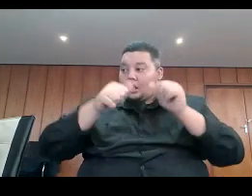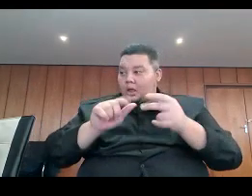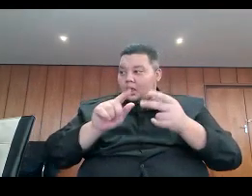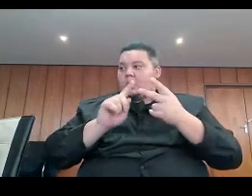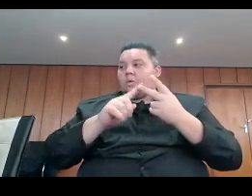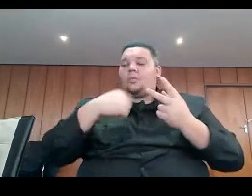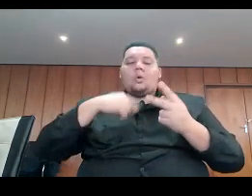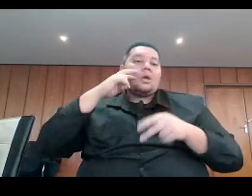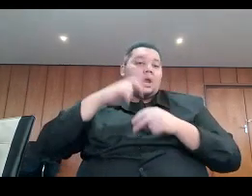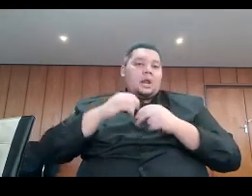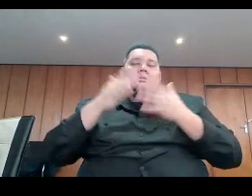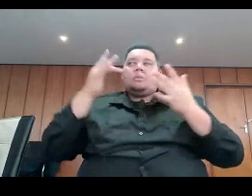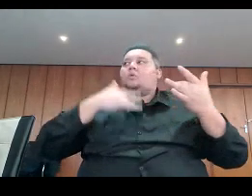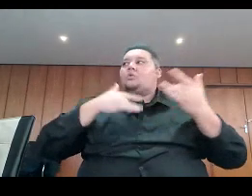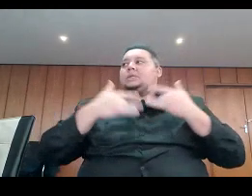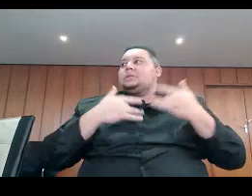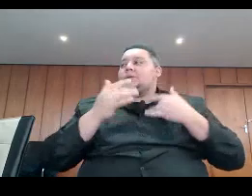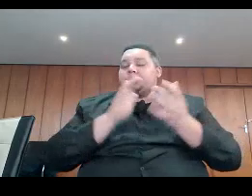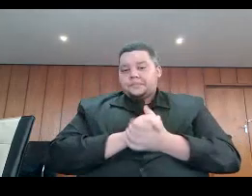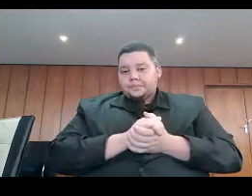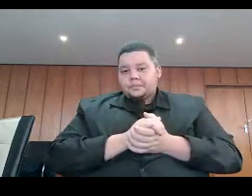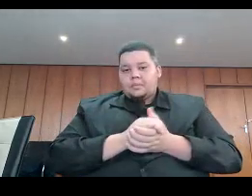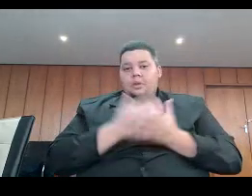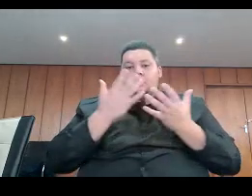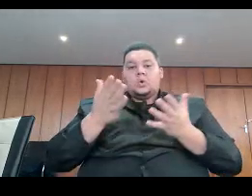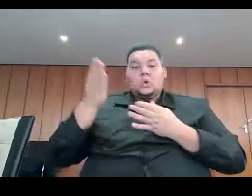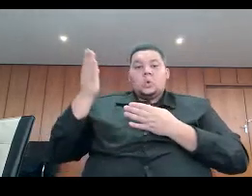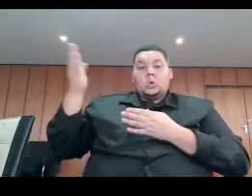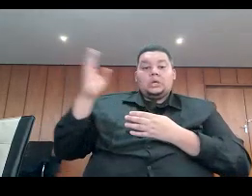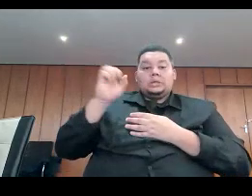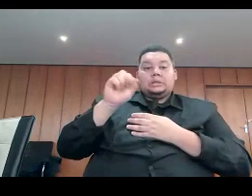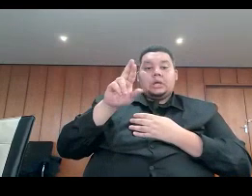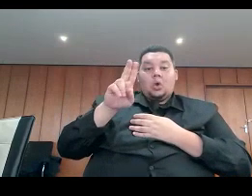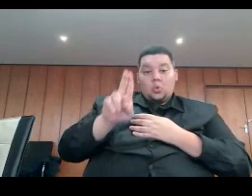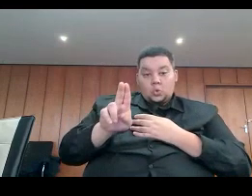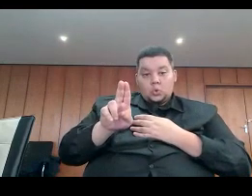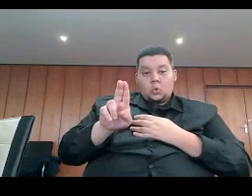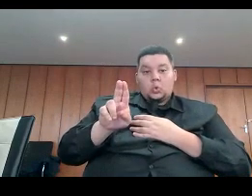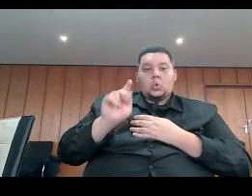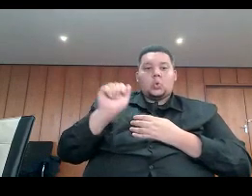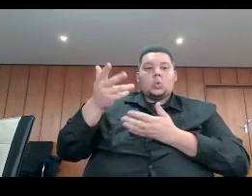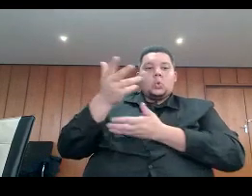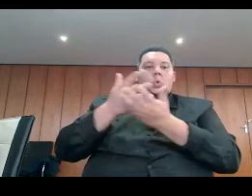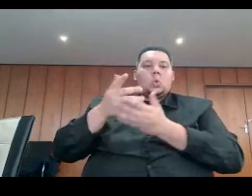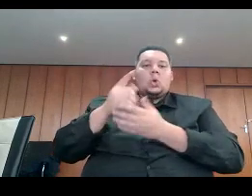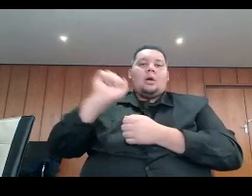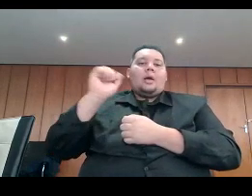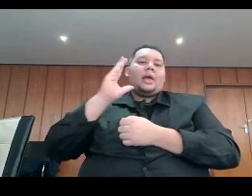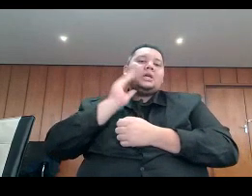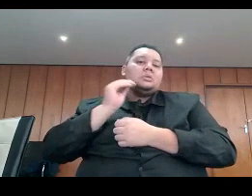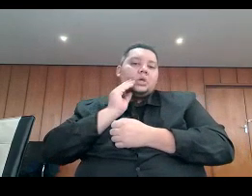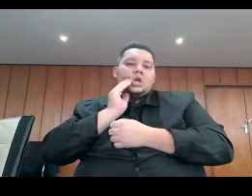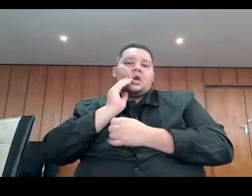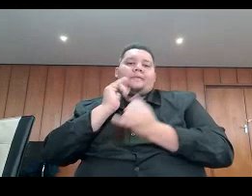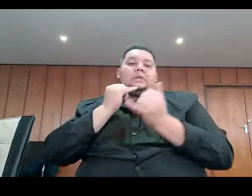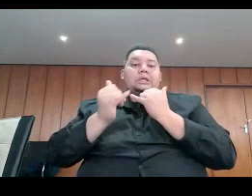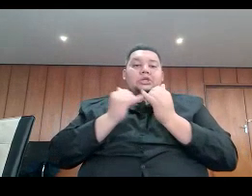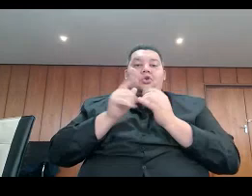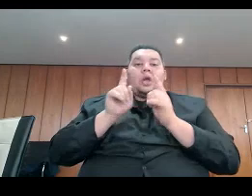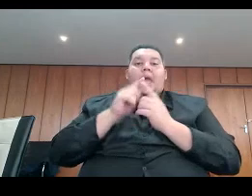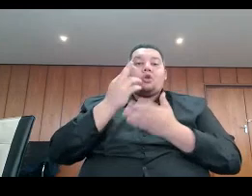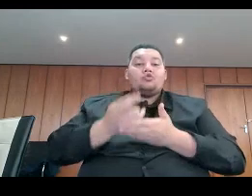we must be concerned about. And so here, Sally, talking about her experience of sexual and